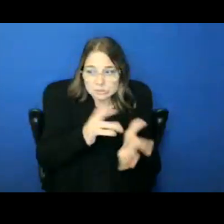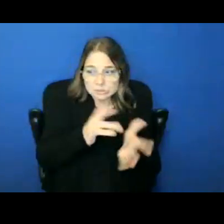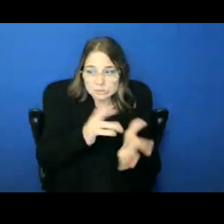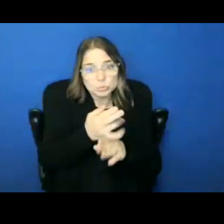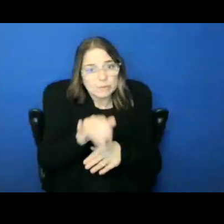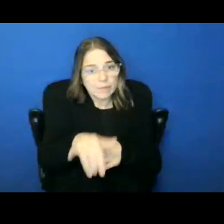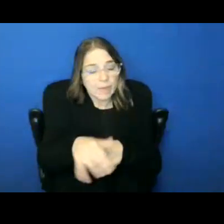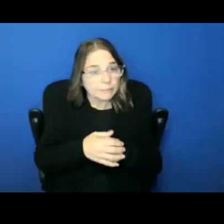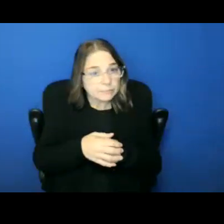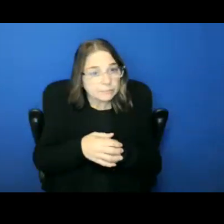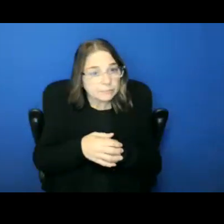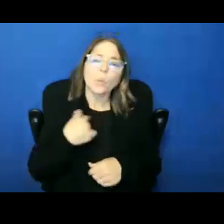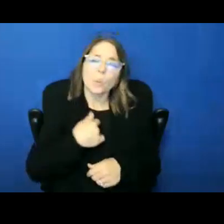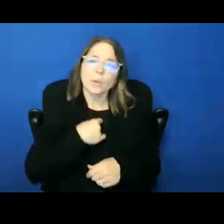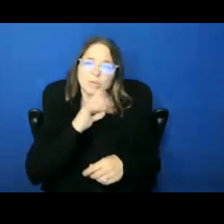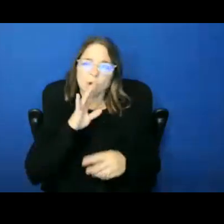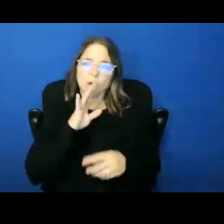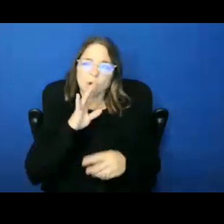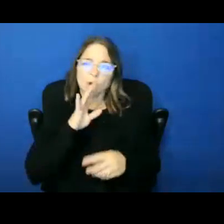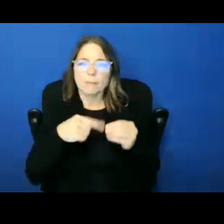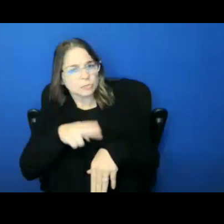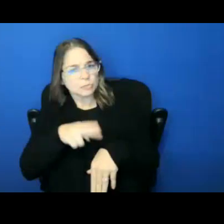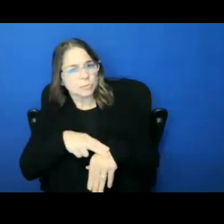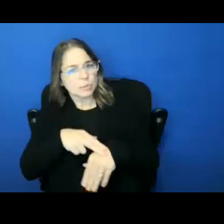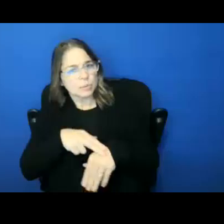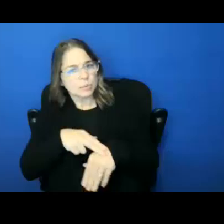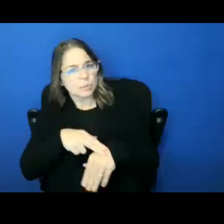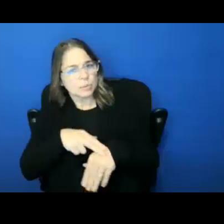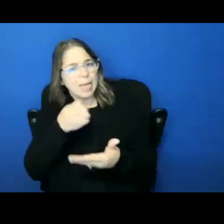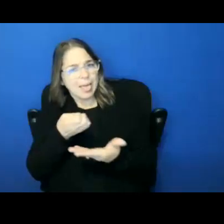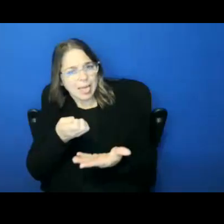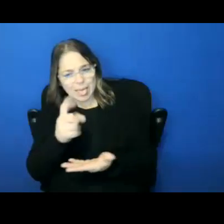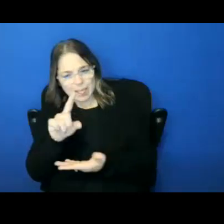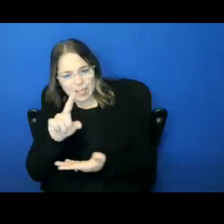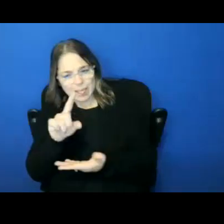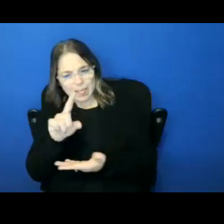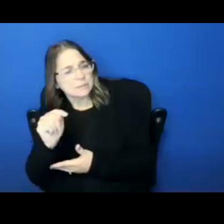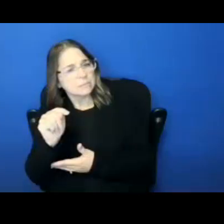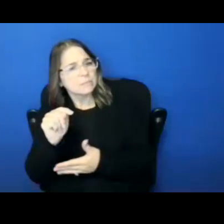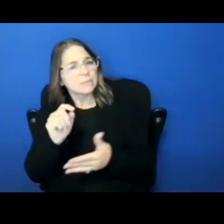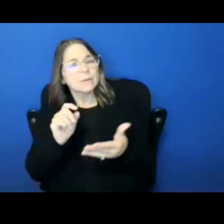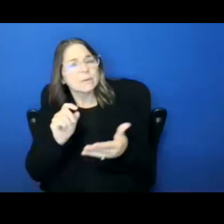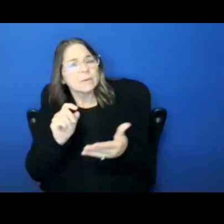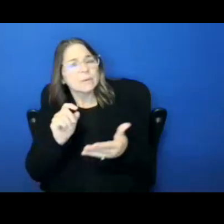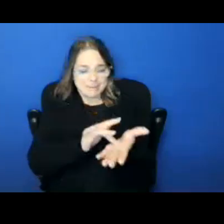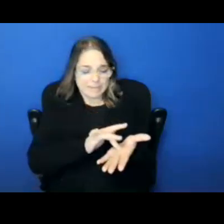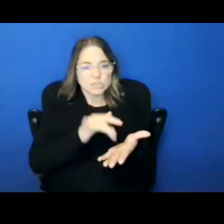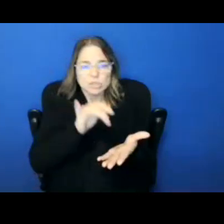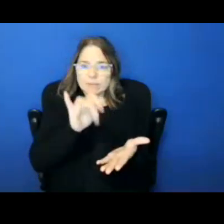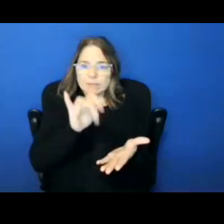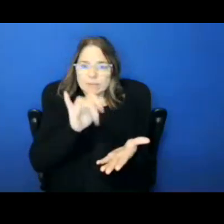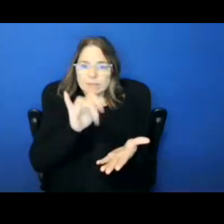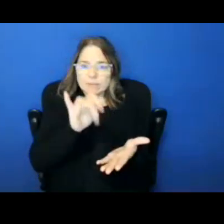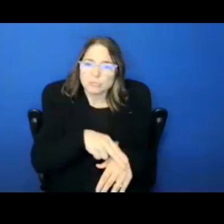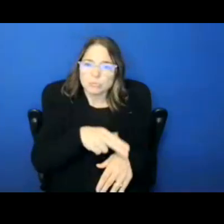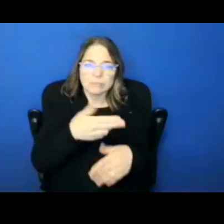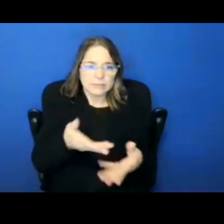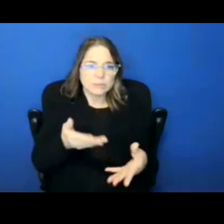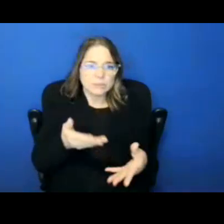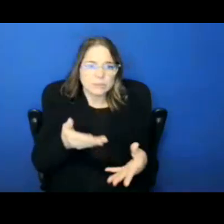about just using those natural elements. Meditation is one of those natural elements. And if we can see it as it's